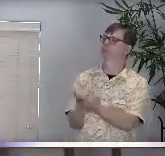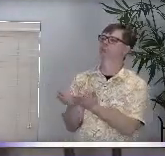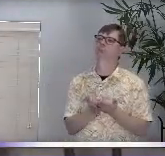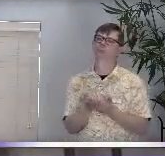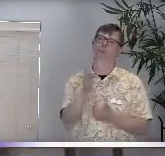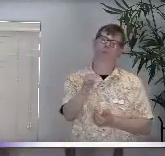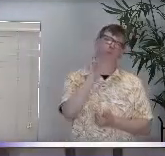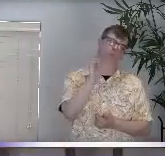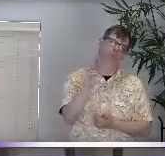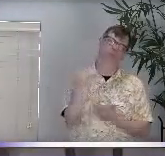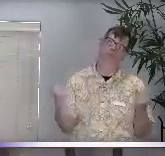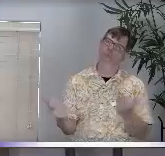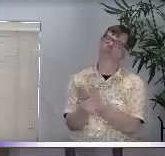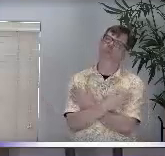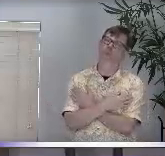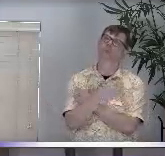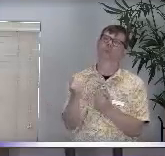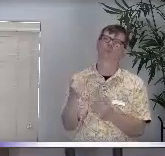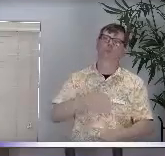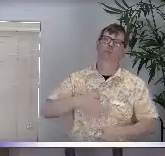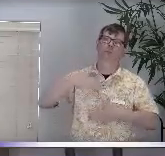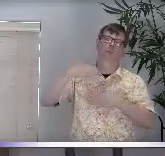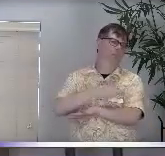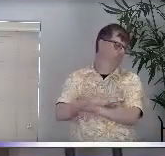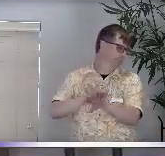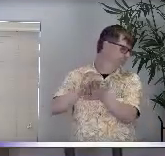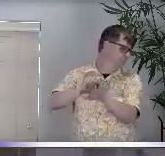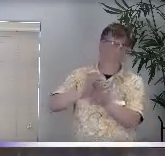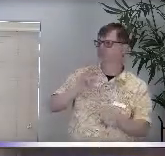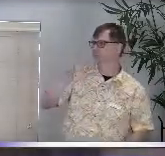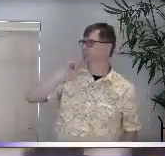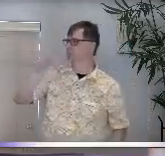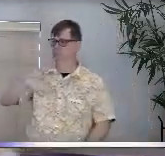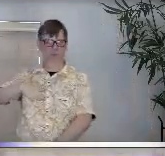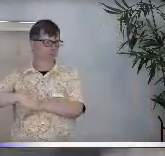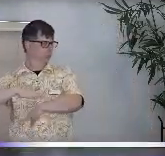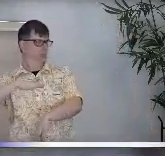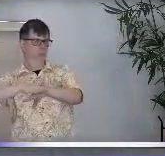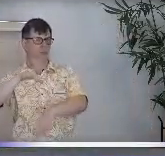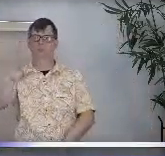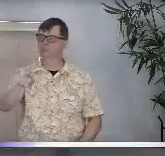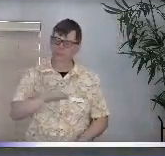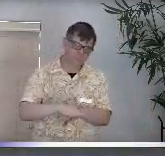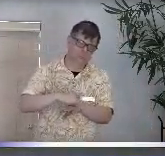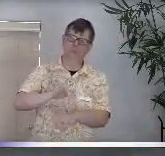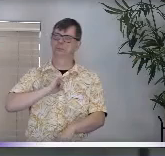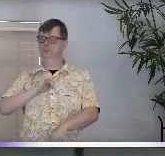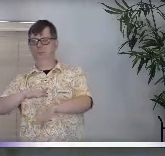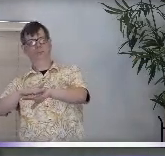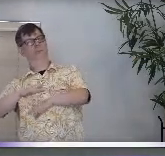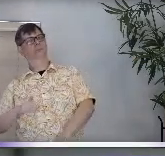are, what you love, what brings you joy, and not be ashamed of it, and just know that it's enough. It's enough for me, and it's enough for you,